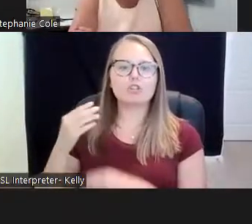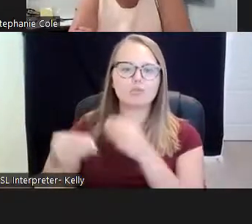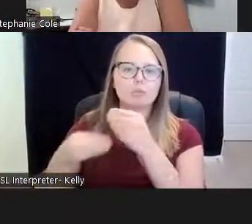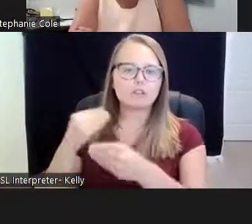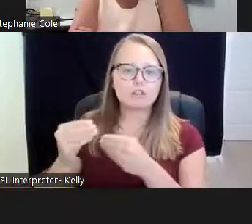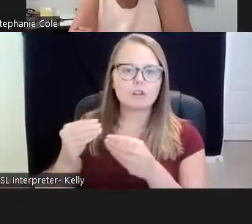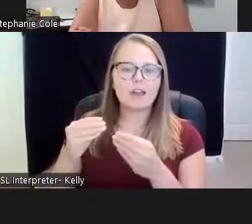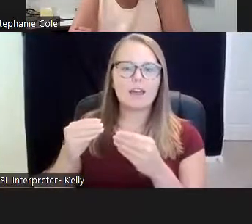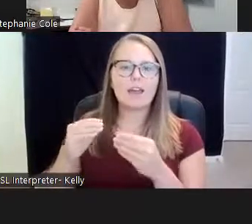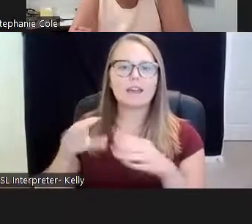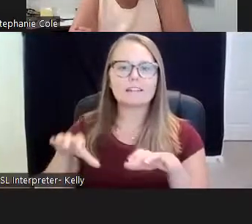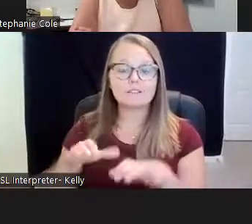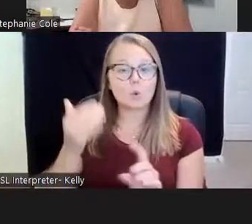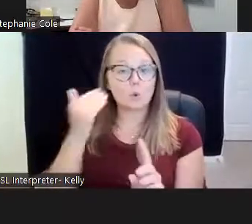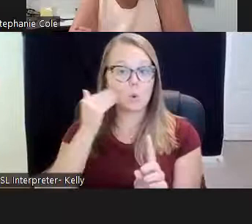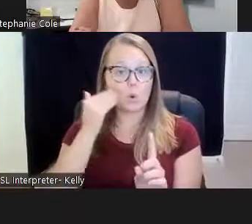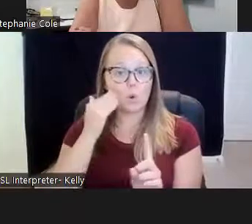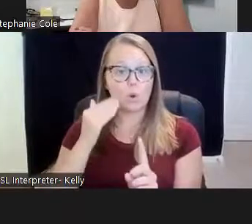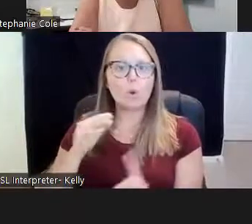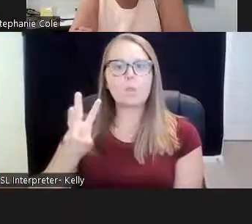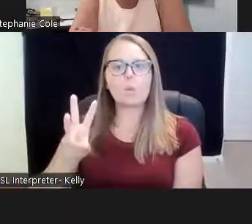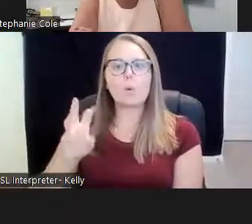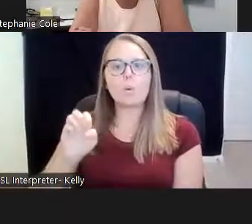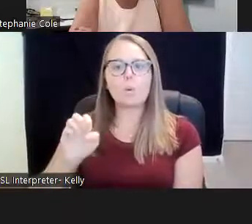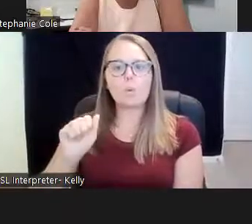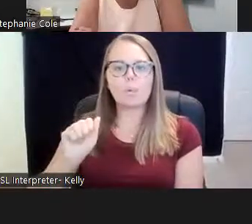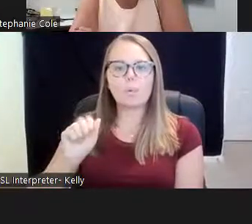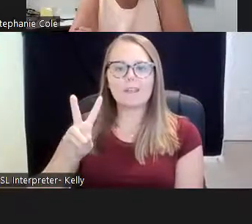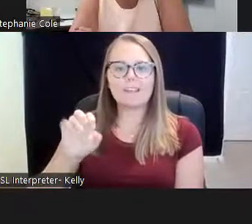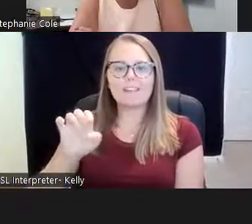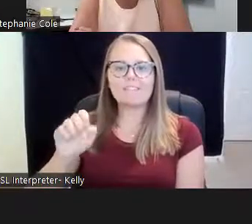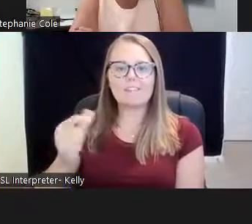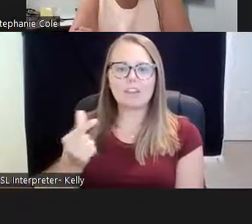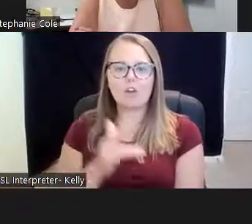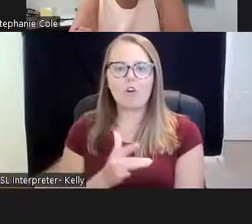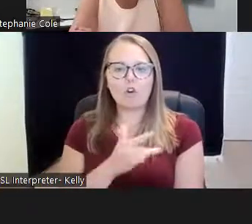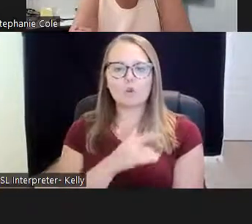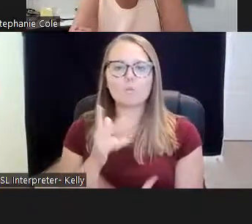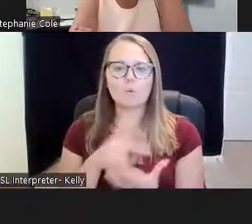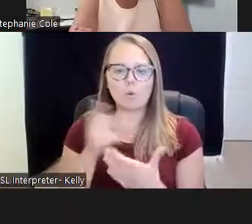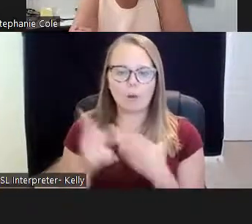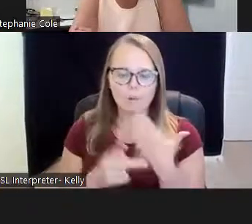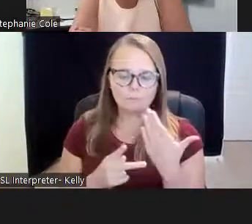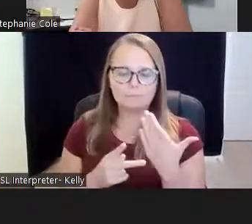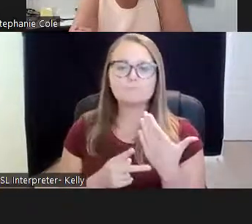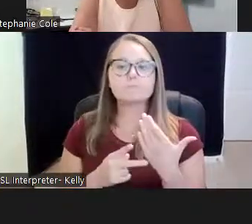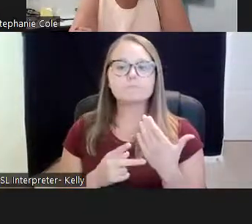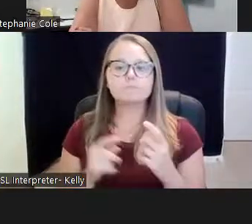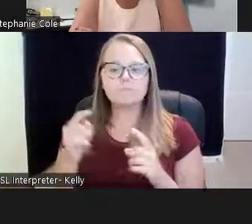known collectively as the Weaving Hearts Program. Mission Neighborhood Center, as